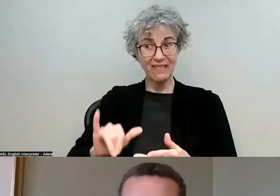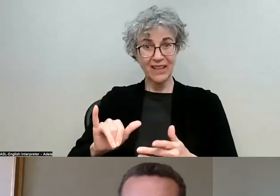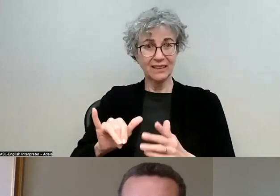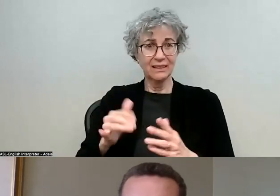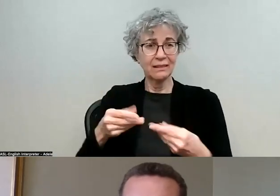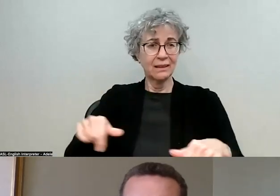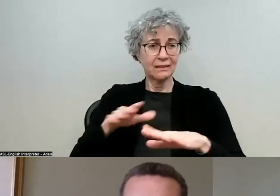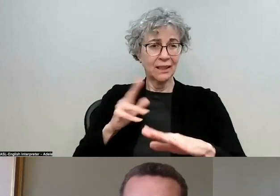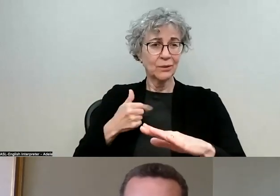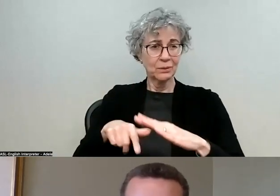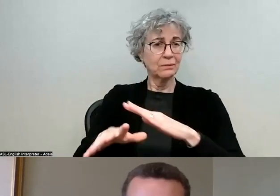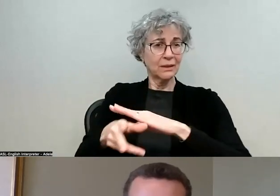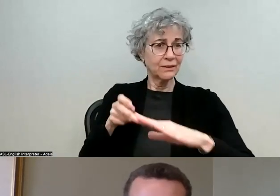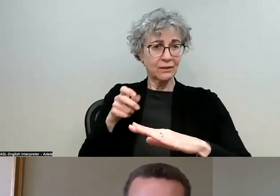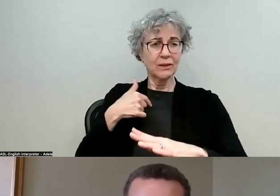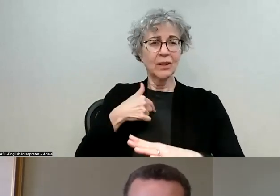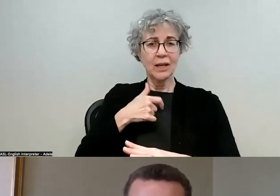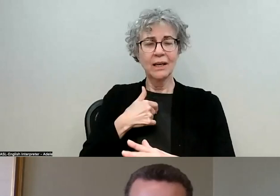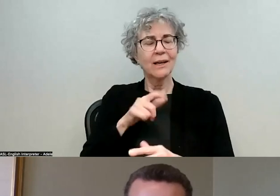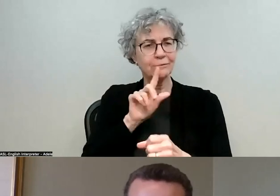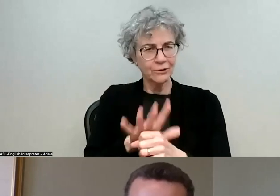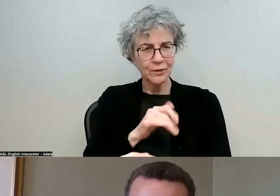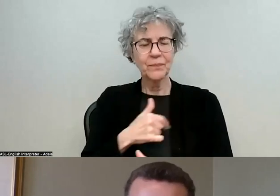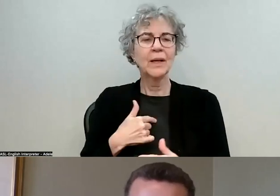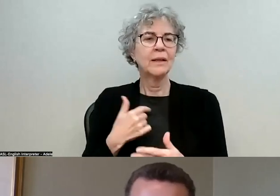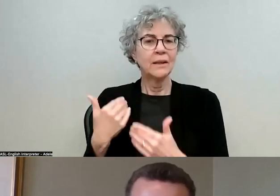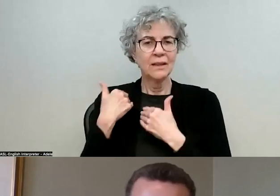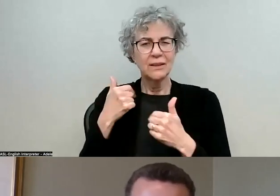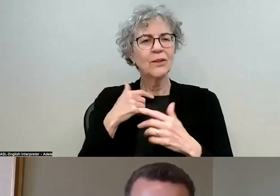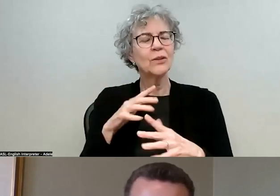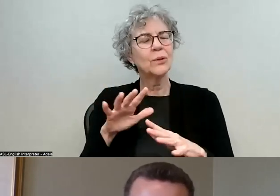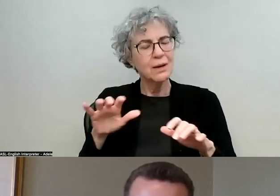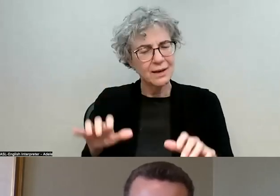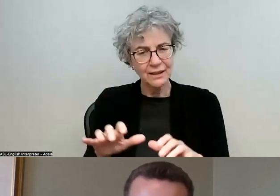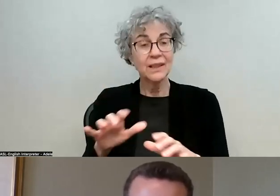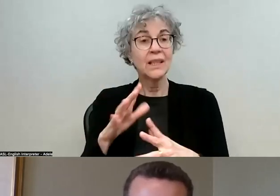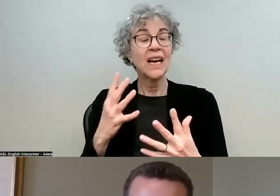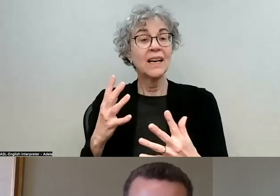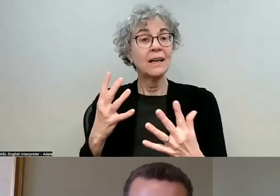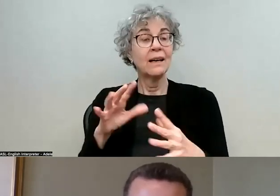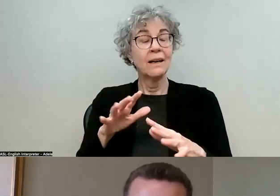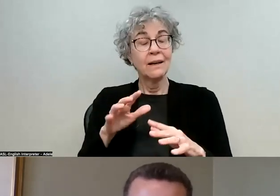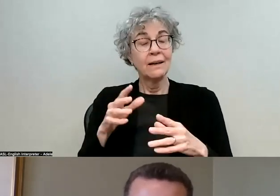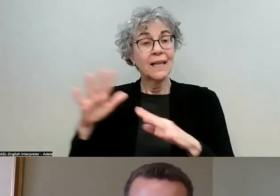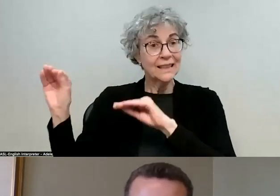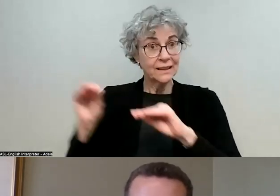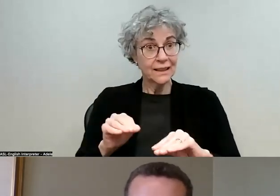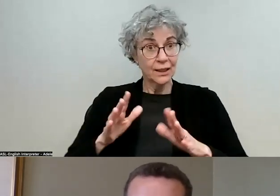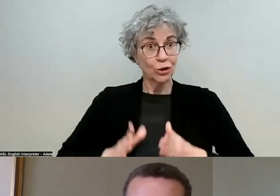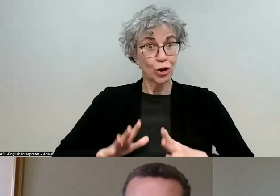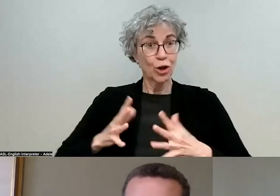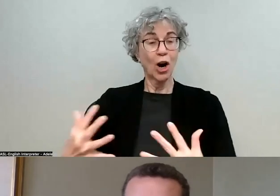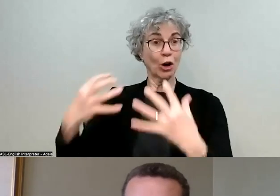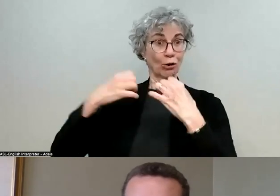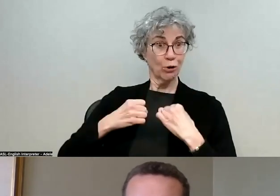my responsibility to actively dismantle settler colonialism, materially redress